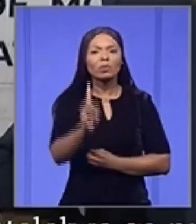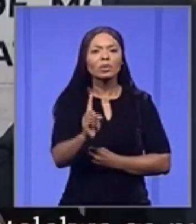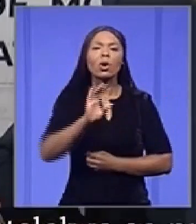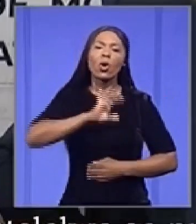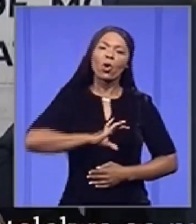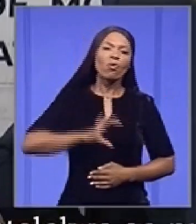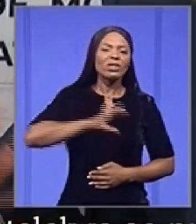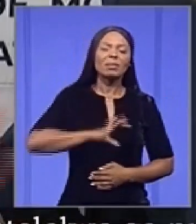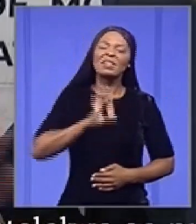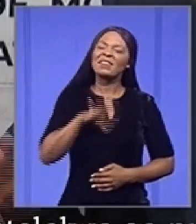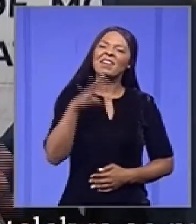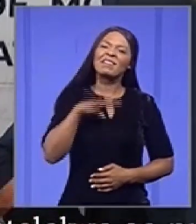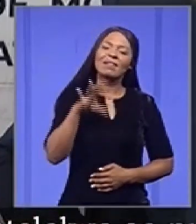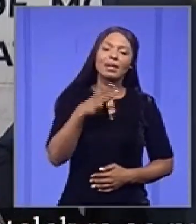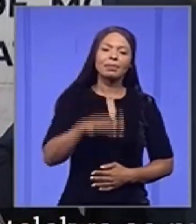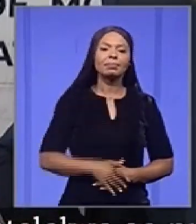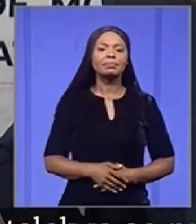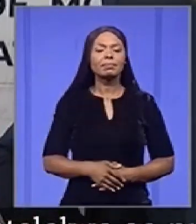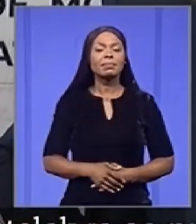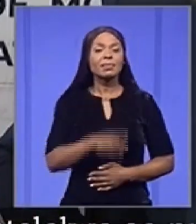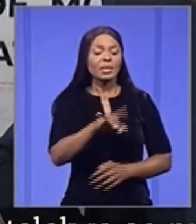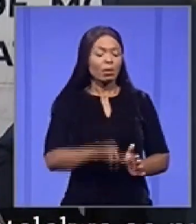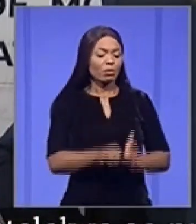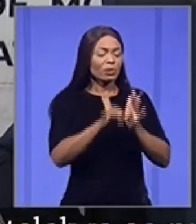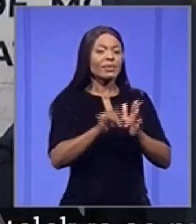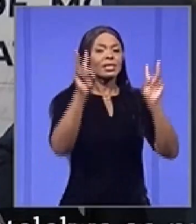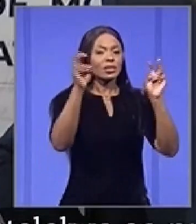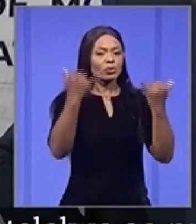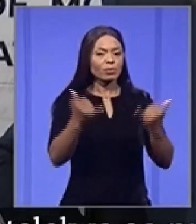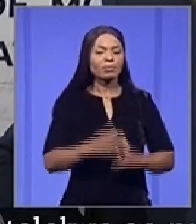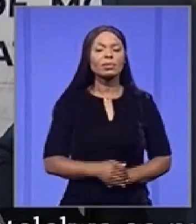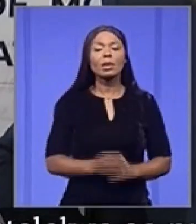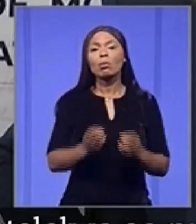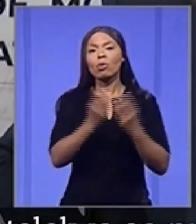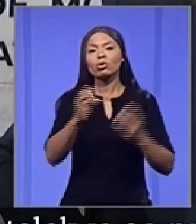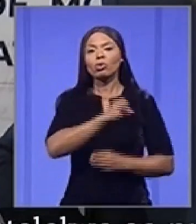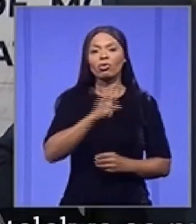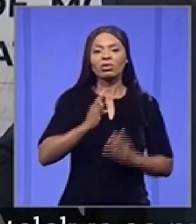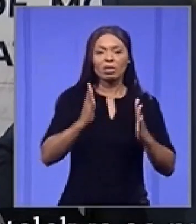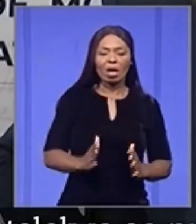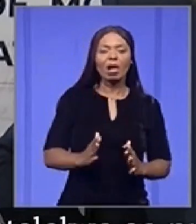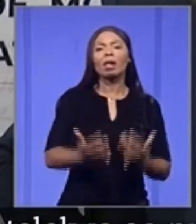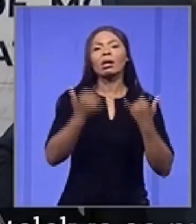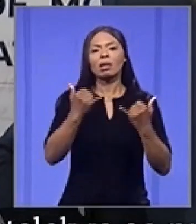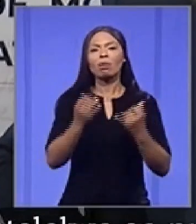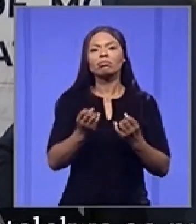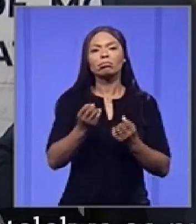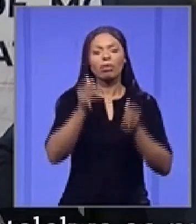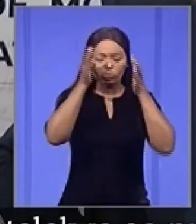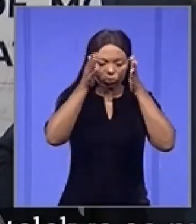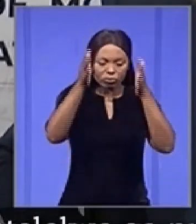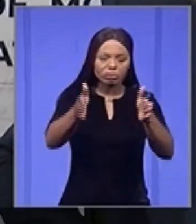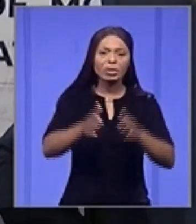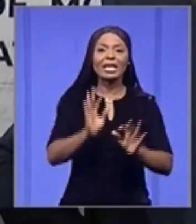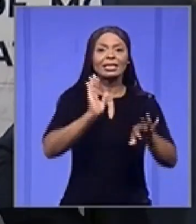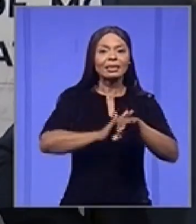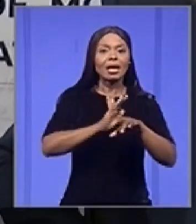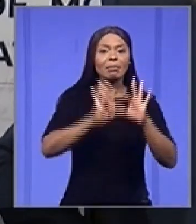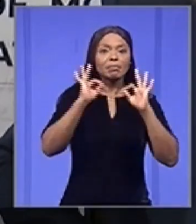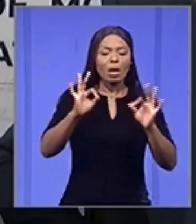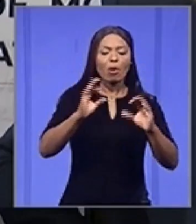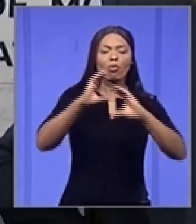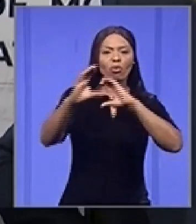comfortability. So it's quite a sensitive matter, and I think the necessary officials are giving it attention. I think the appropriate time when it's properly